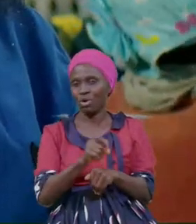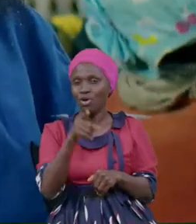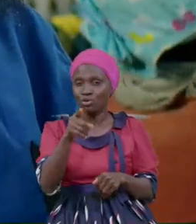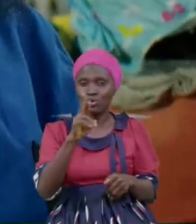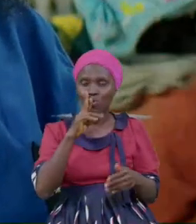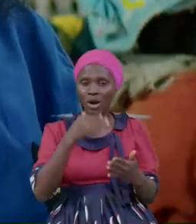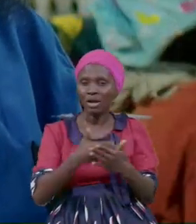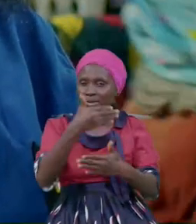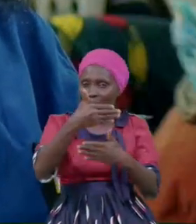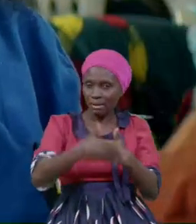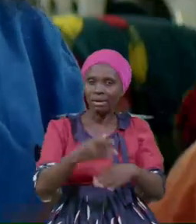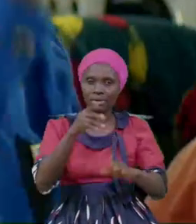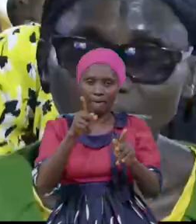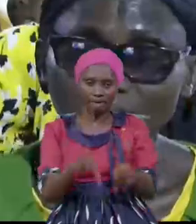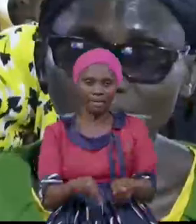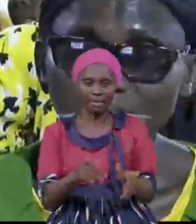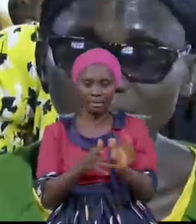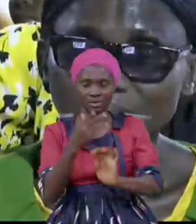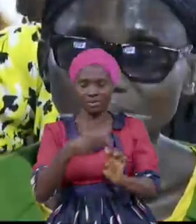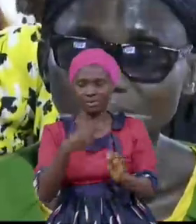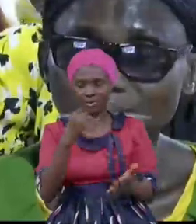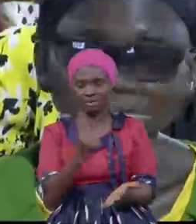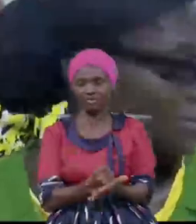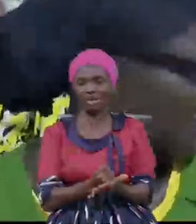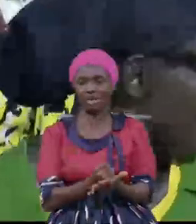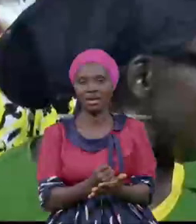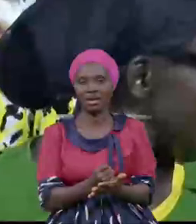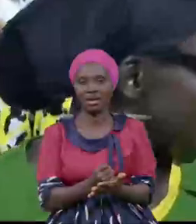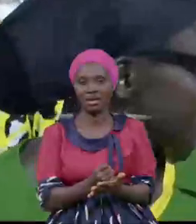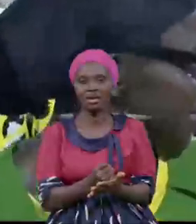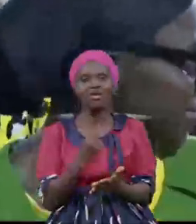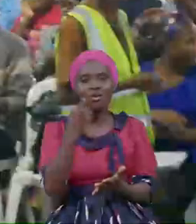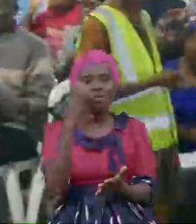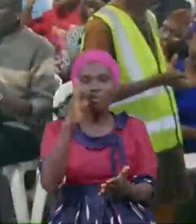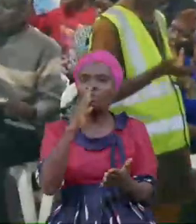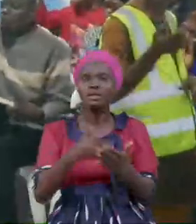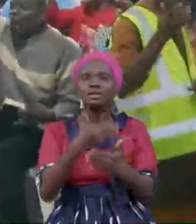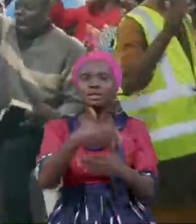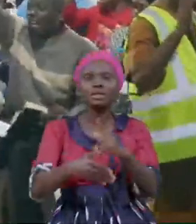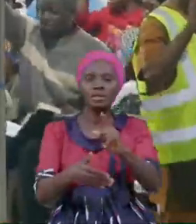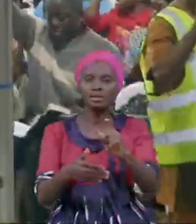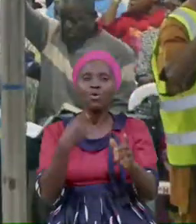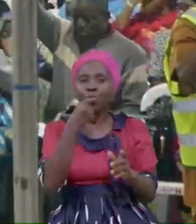Who will be the next? Who will be the next?